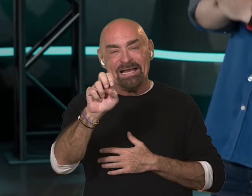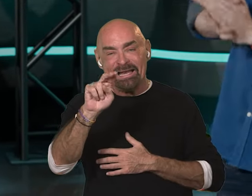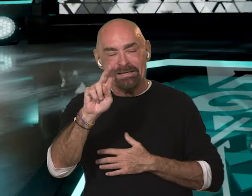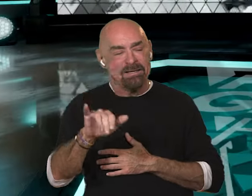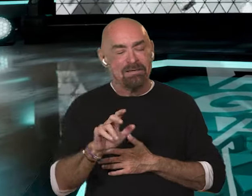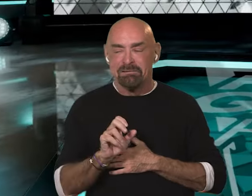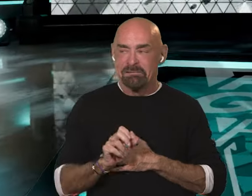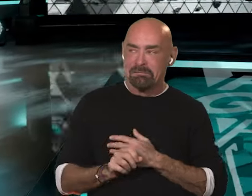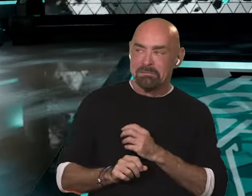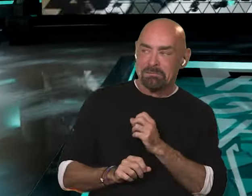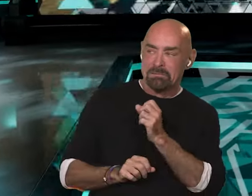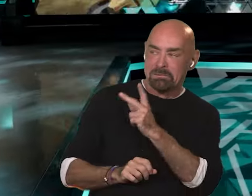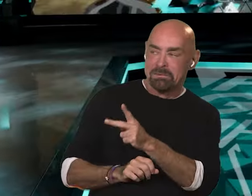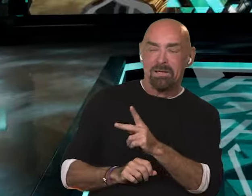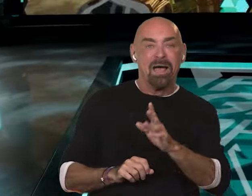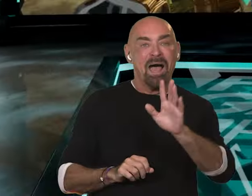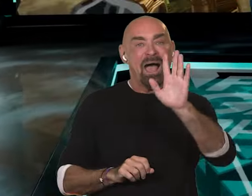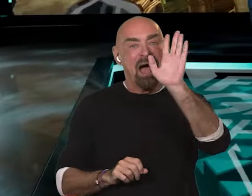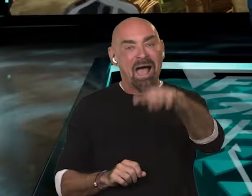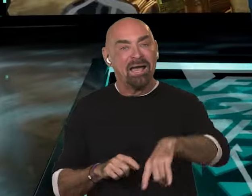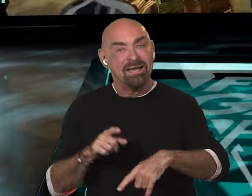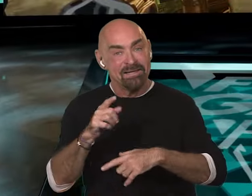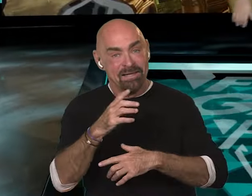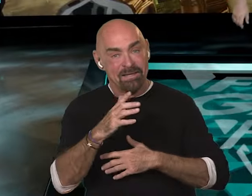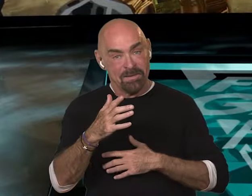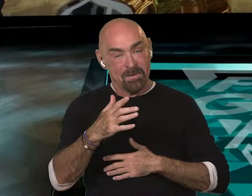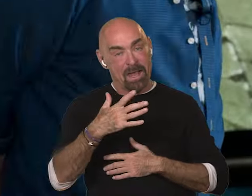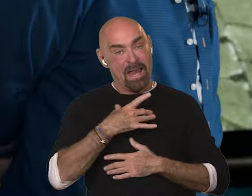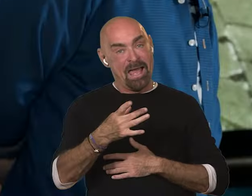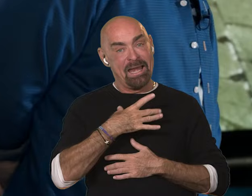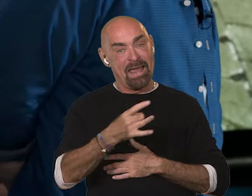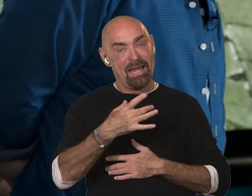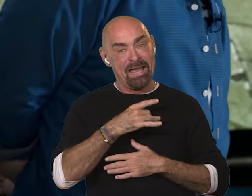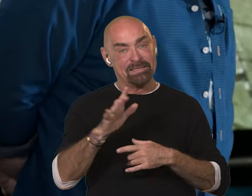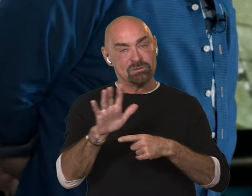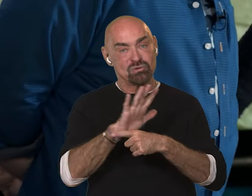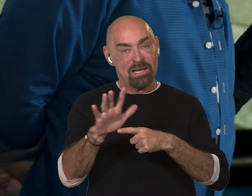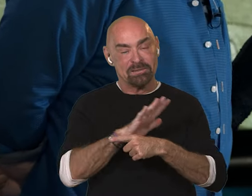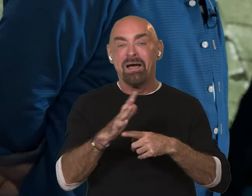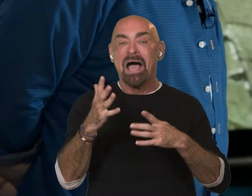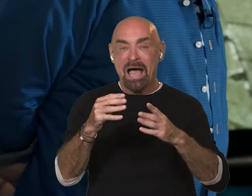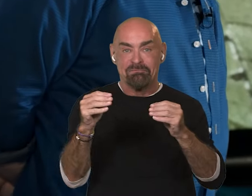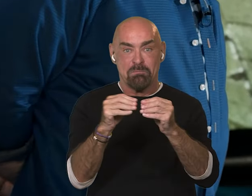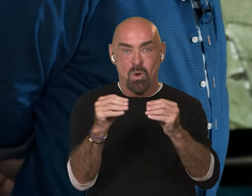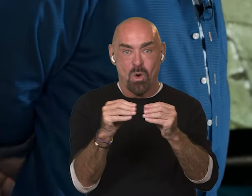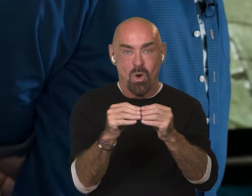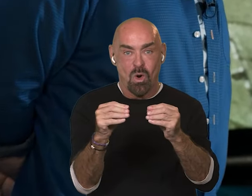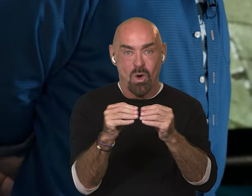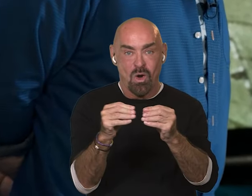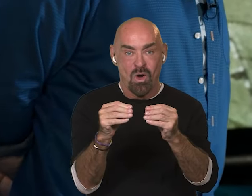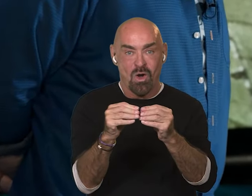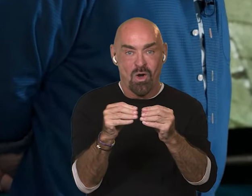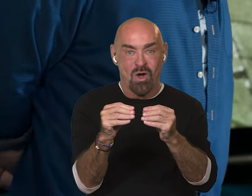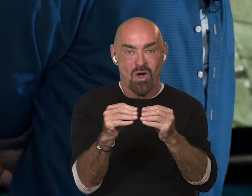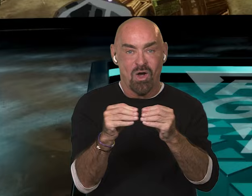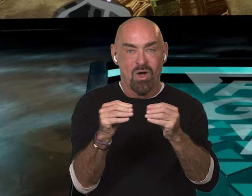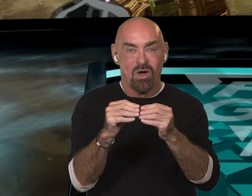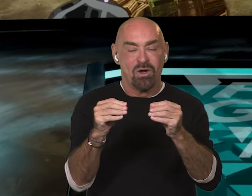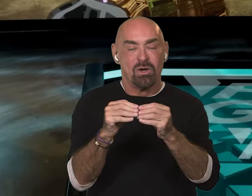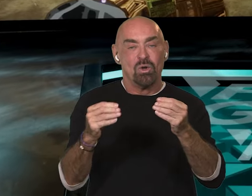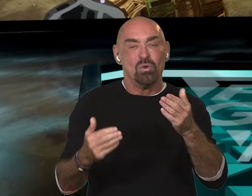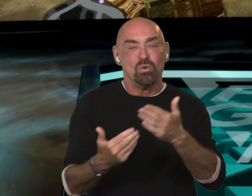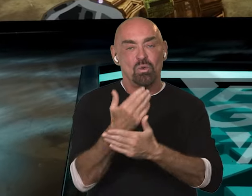Oh, welcome back. Hi, did you enjoy those trailers? Good, because there's more where that came from. Let's get back into it with a